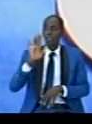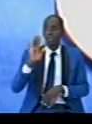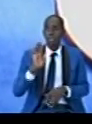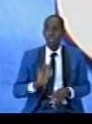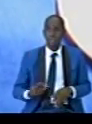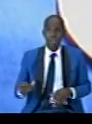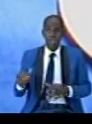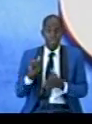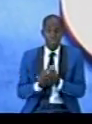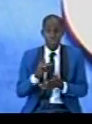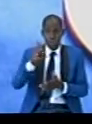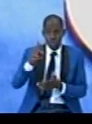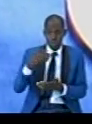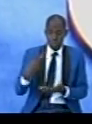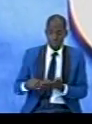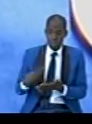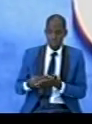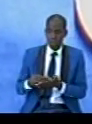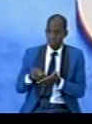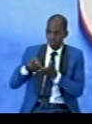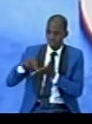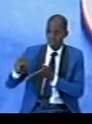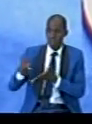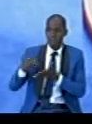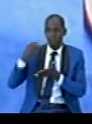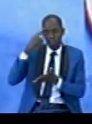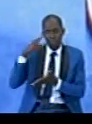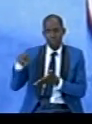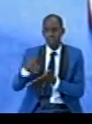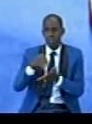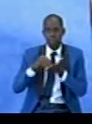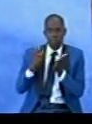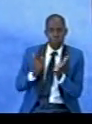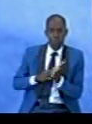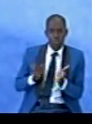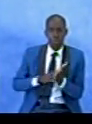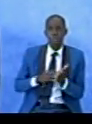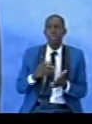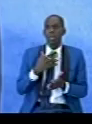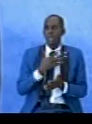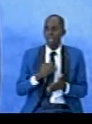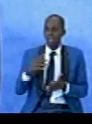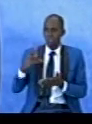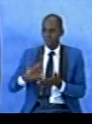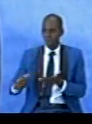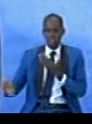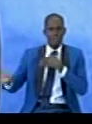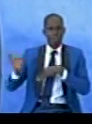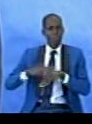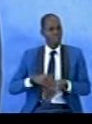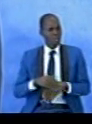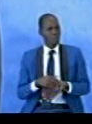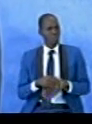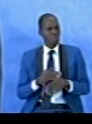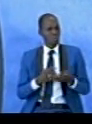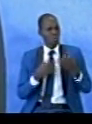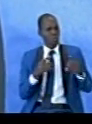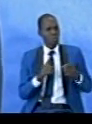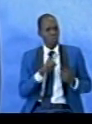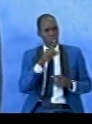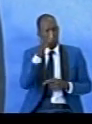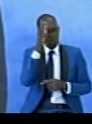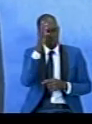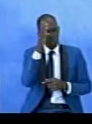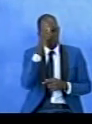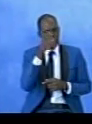that you sent to school, your children that you raised up, they might come and say, Danny, what are we hearing? When did